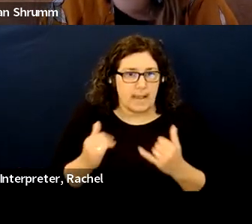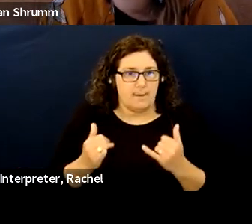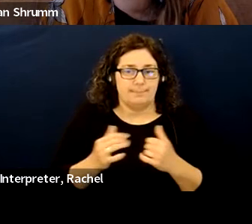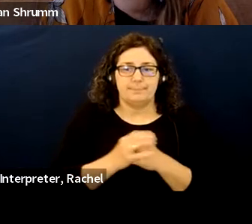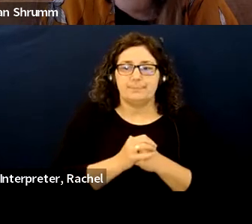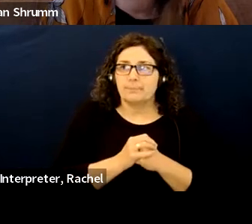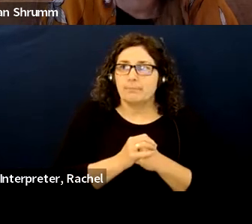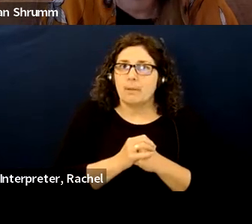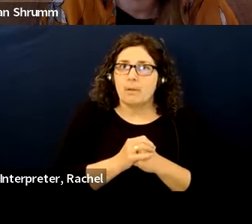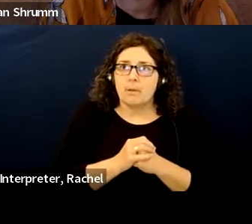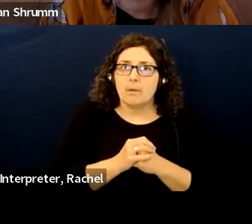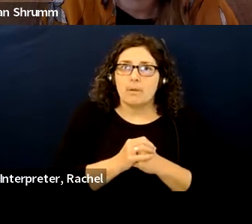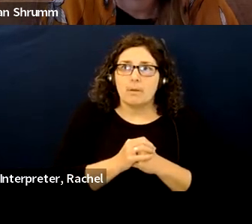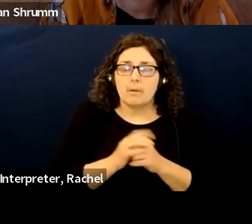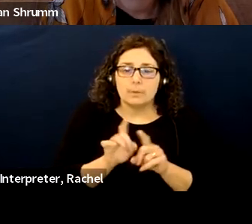that